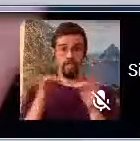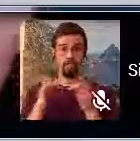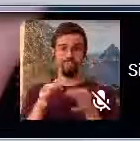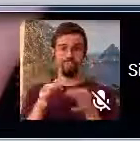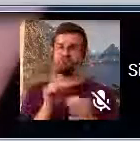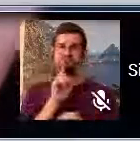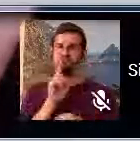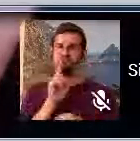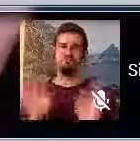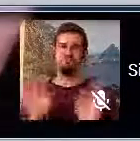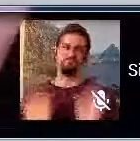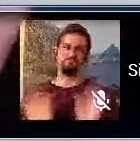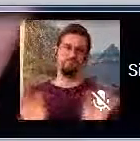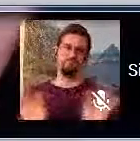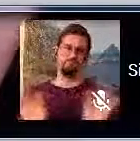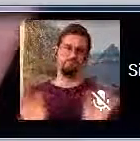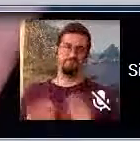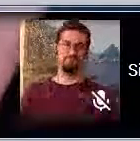negligible.